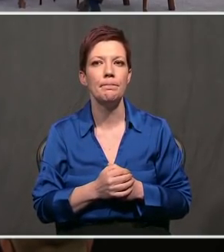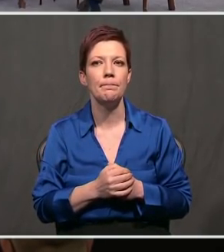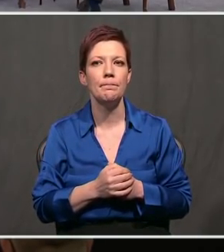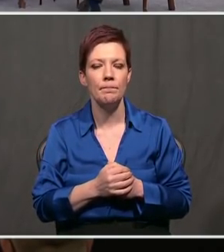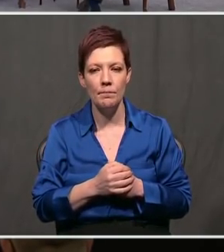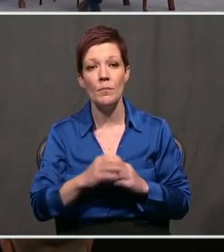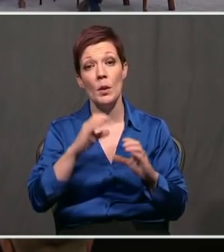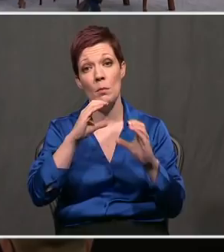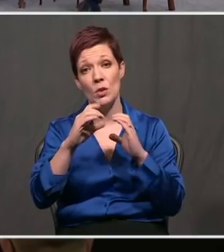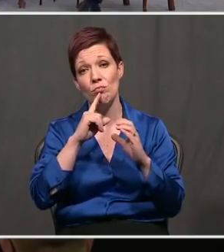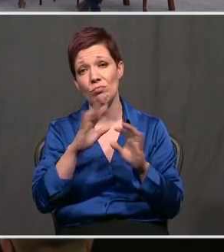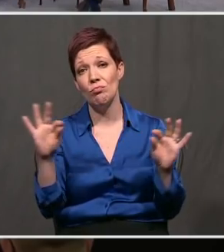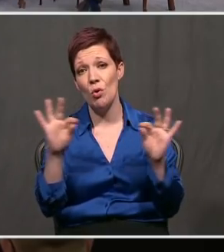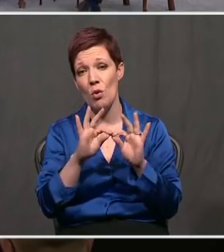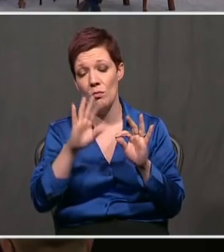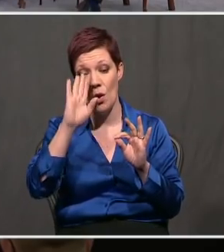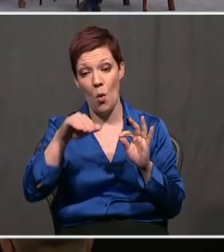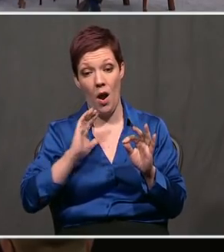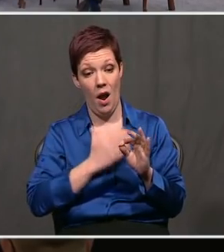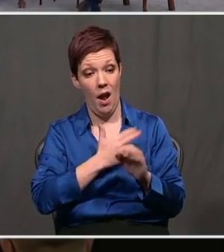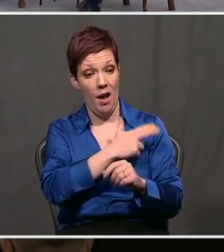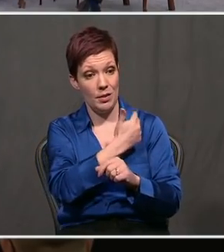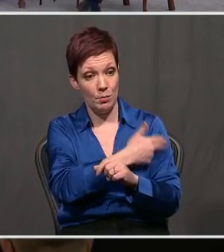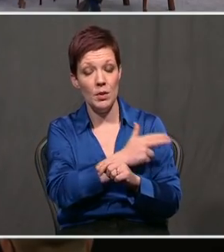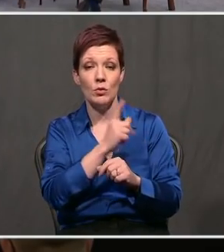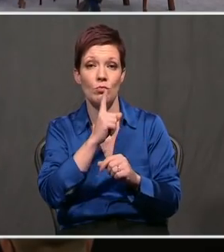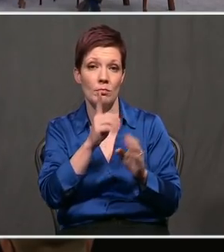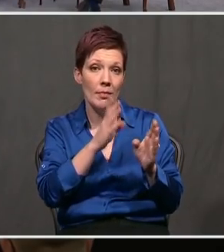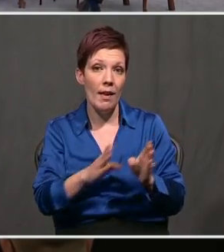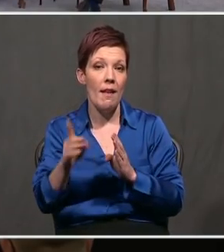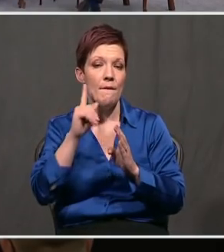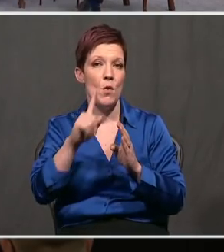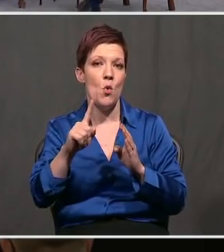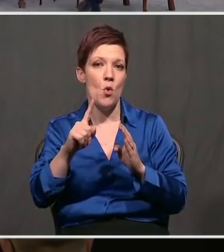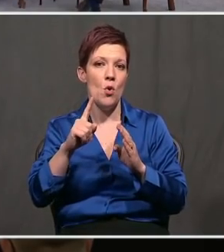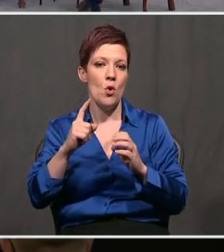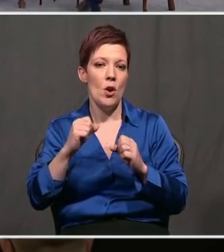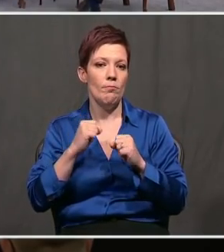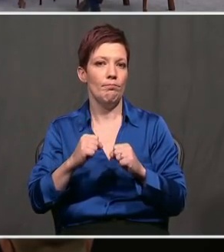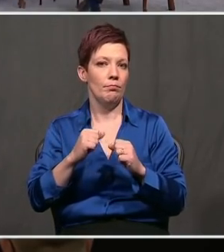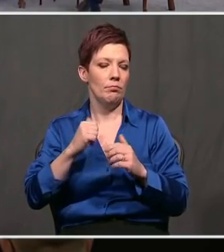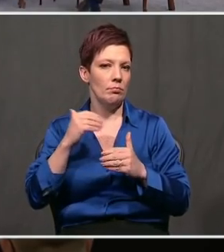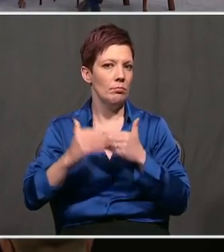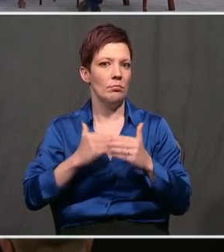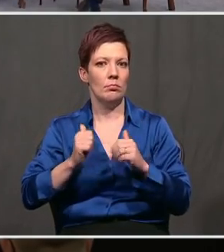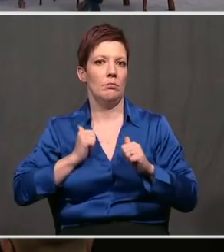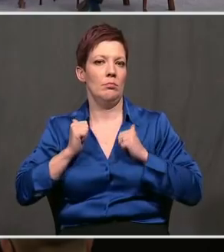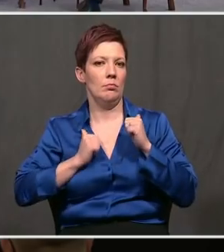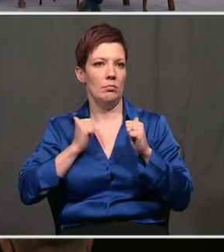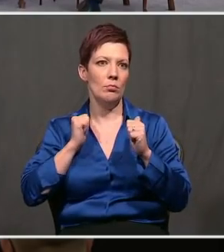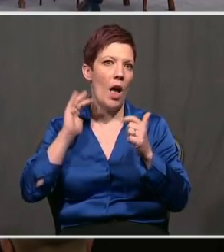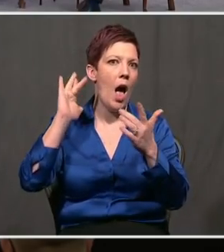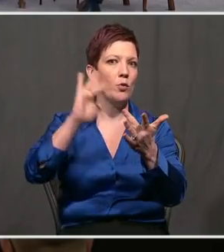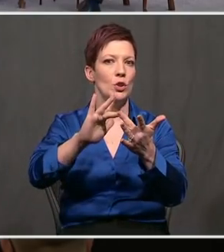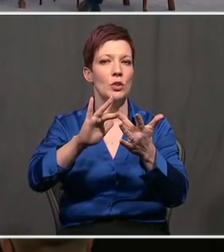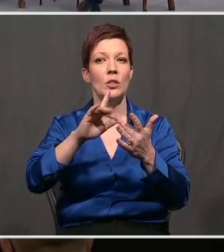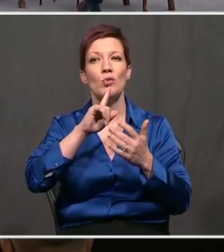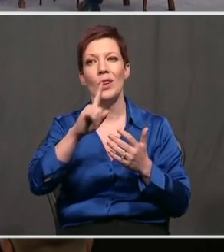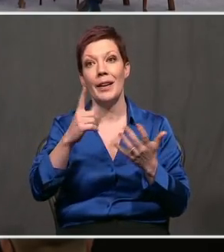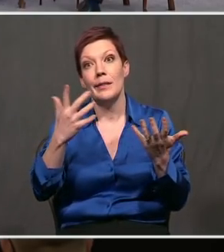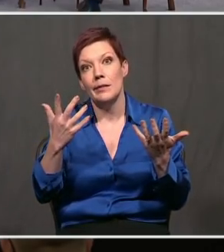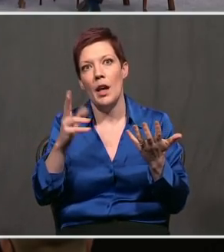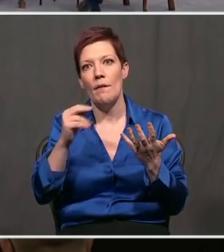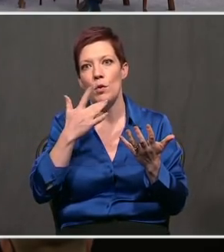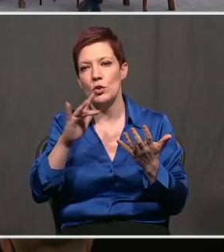our hospitals are already planning on doing a lot of very robust outreach, but this was the first vaccine that's really been politicized, unfortunately. I